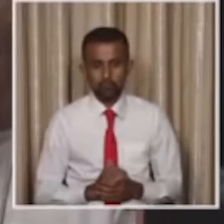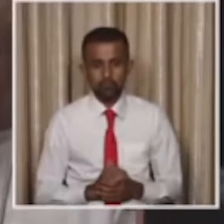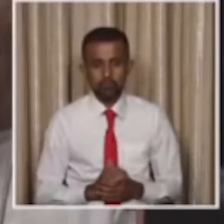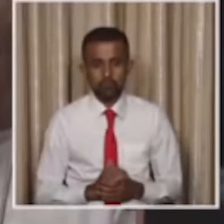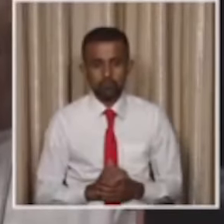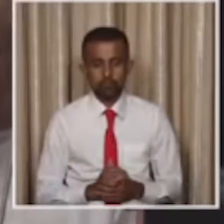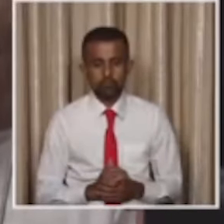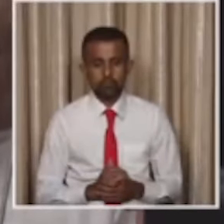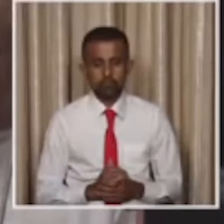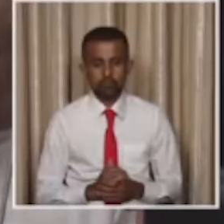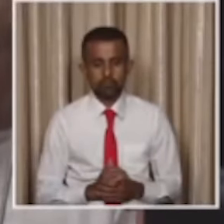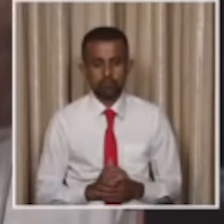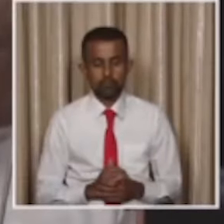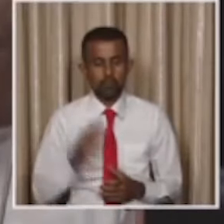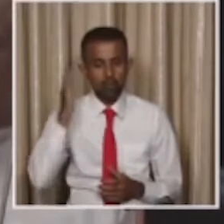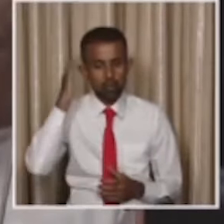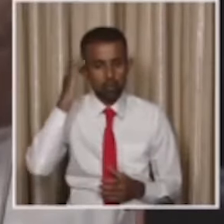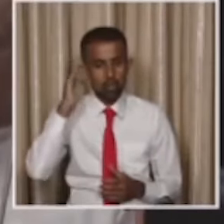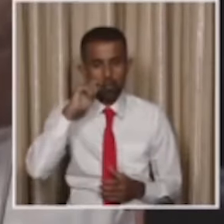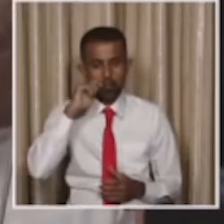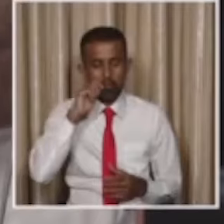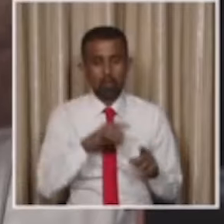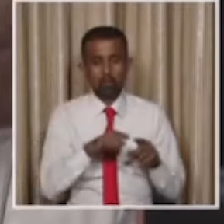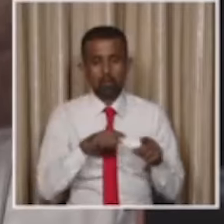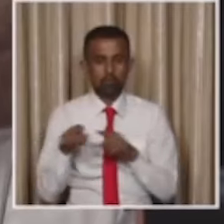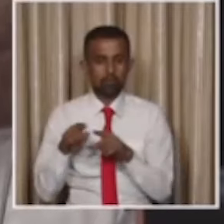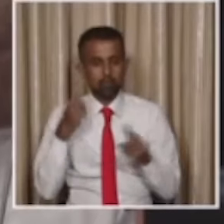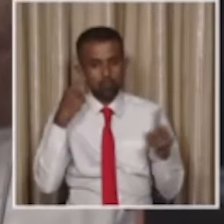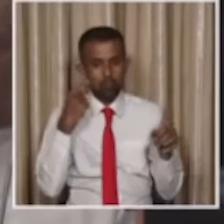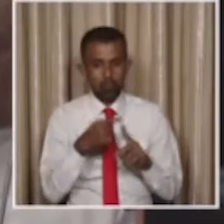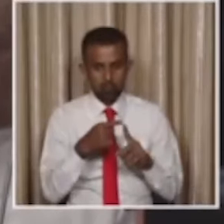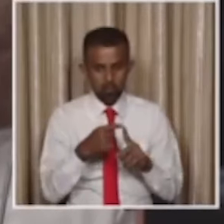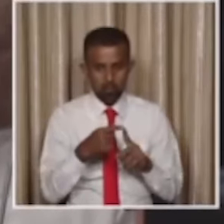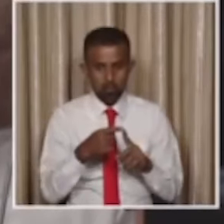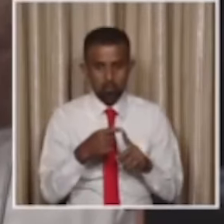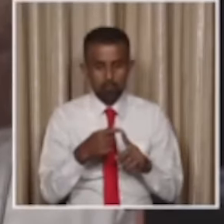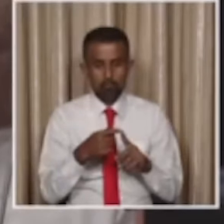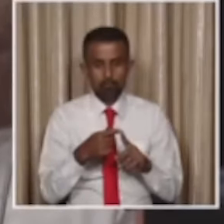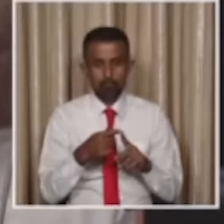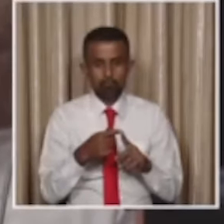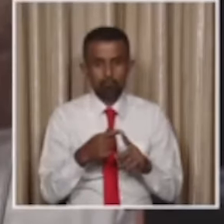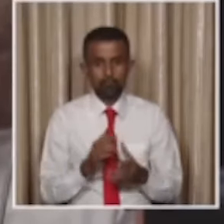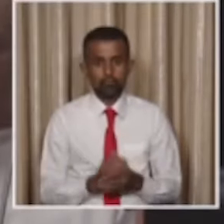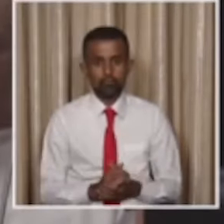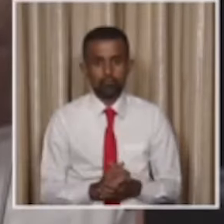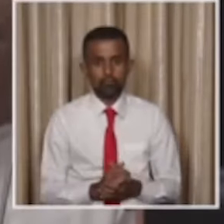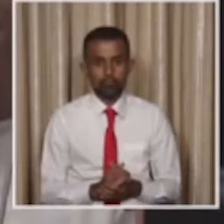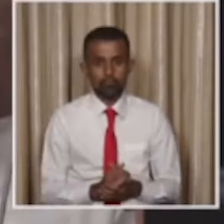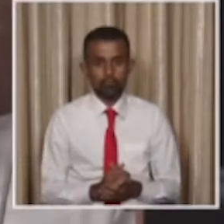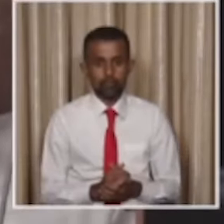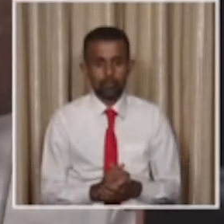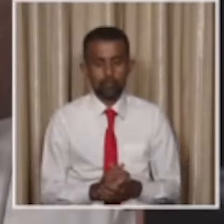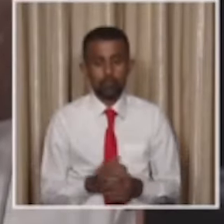Gender Equality and Women's Empowerment ensure adoption of policy, legislative and institutional framework, gender equality and women's